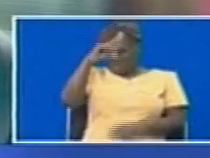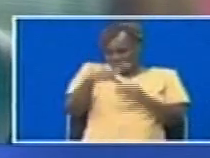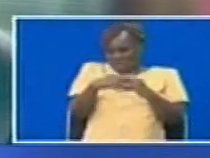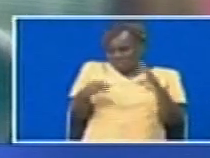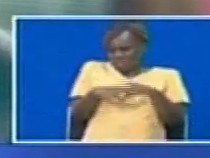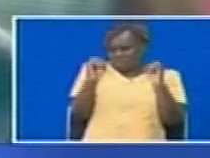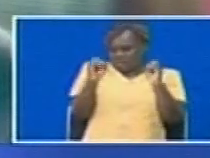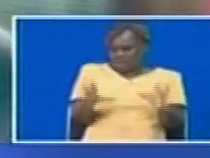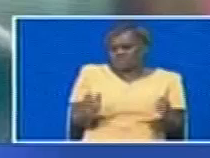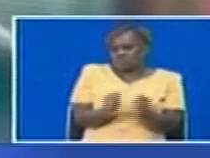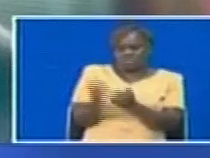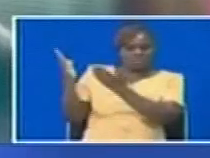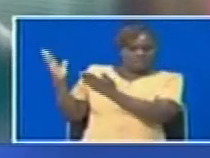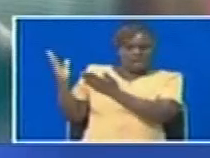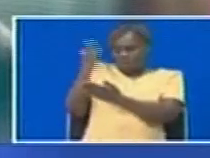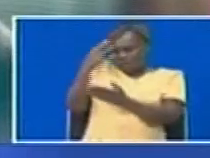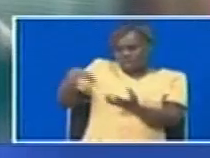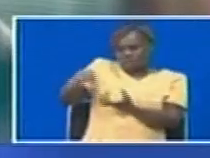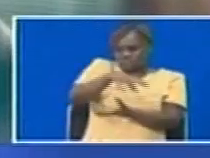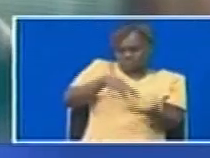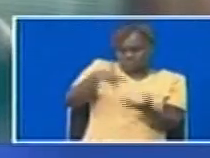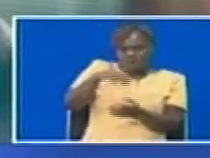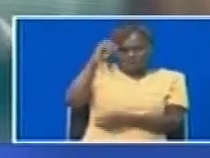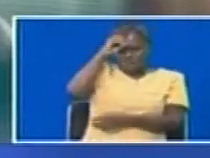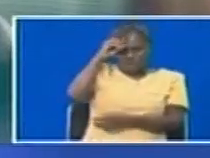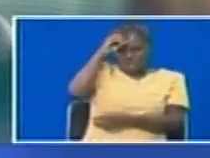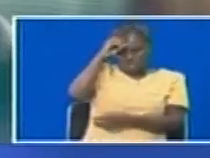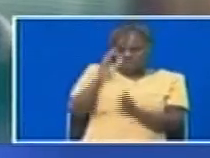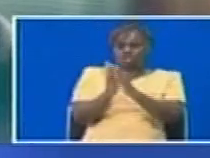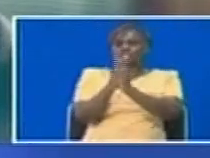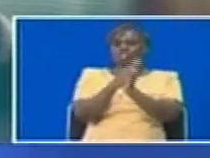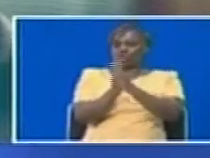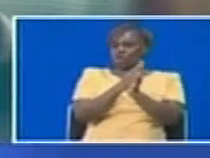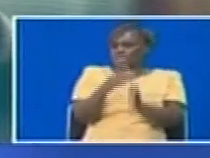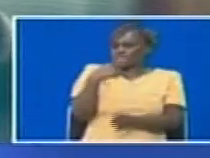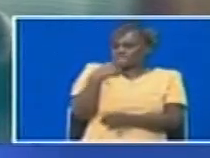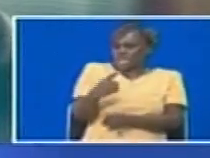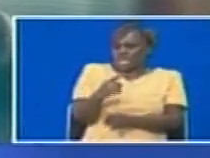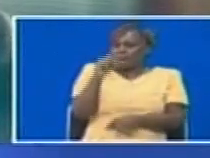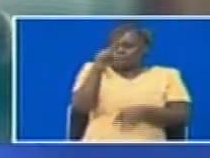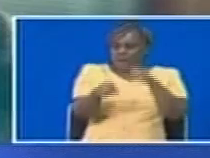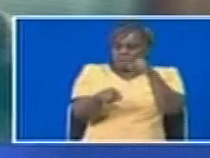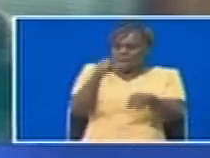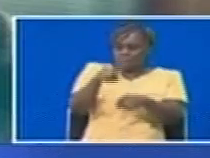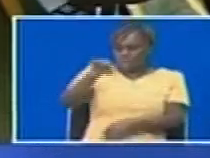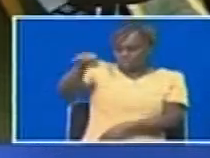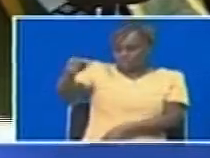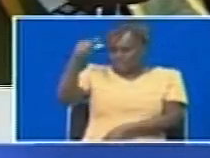uncomfortable with him because of his controversial weekly opinion columns that they claim attack the Jubilee